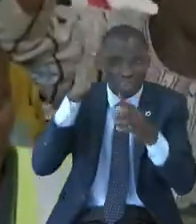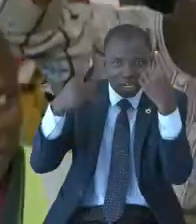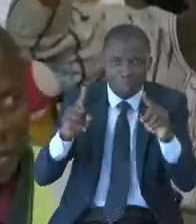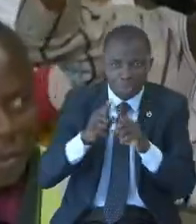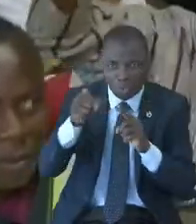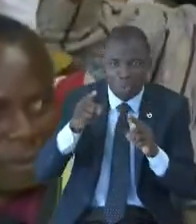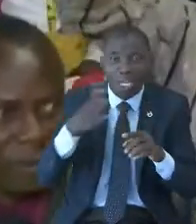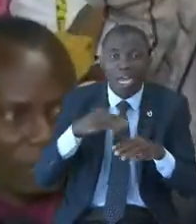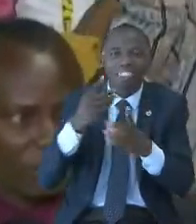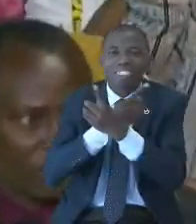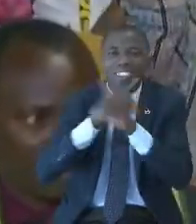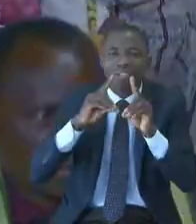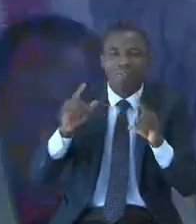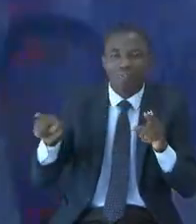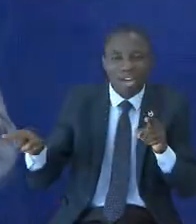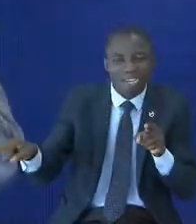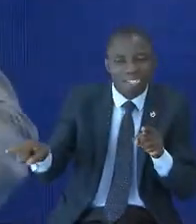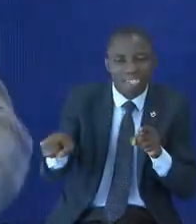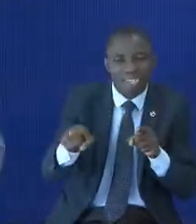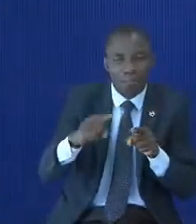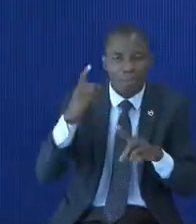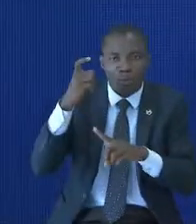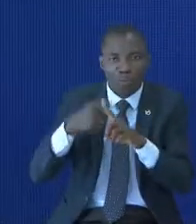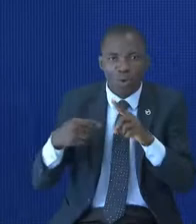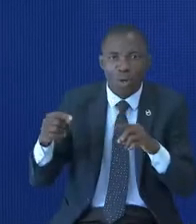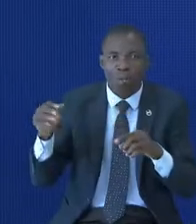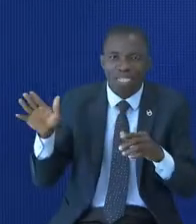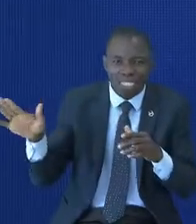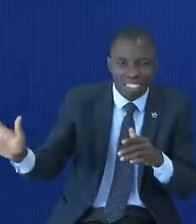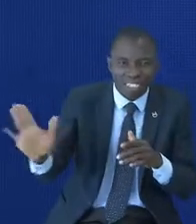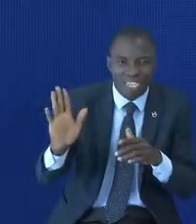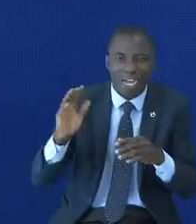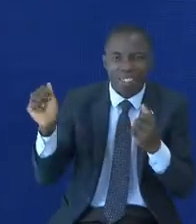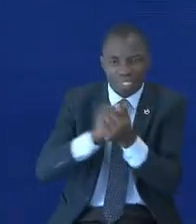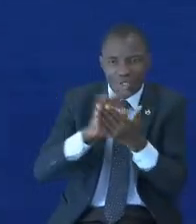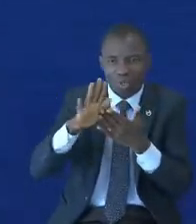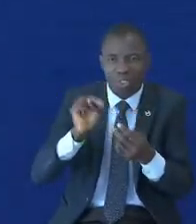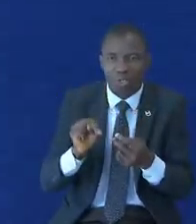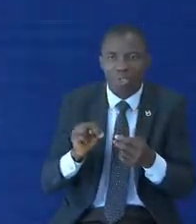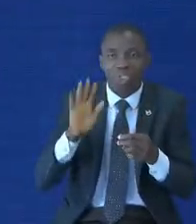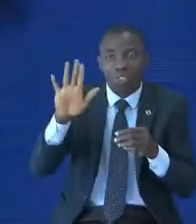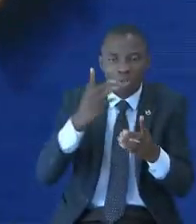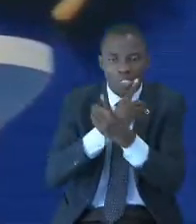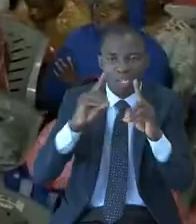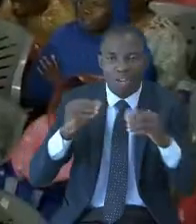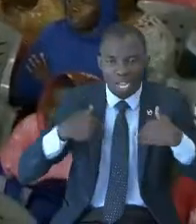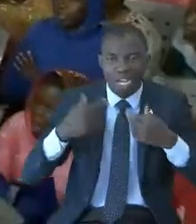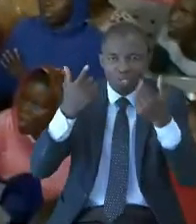delivered them from their destructions. Your deliverance has